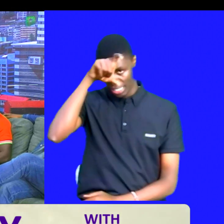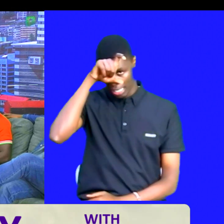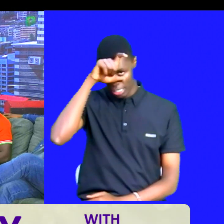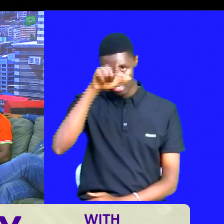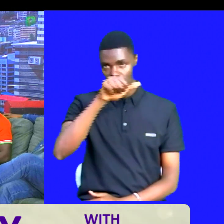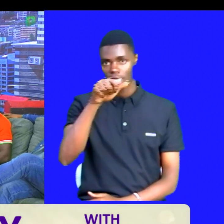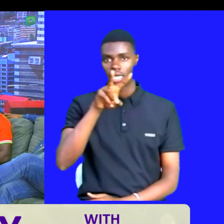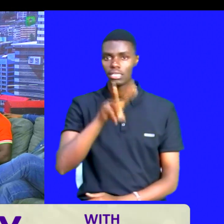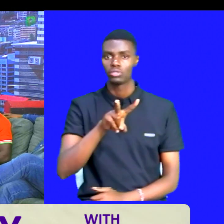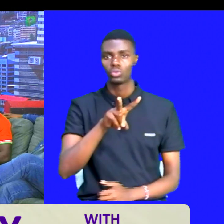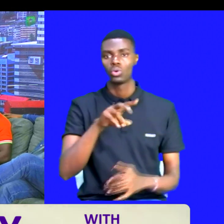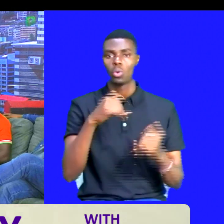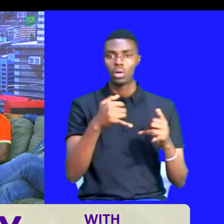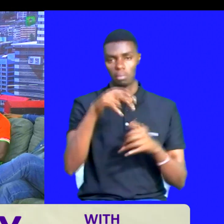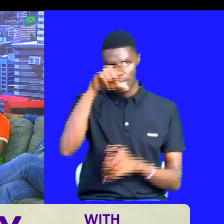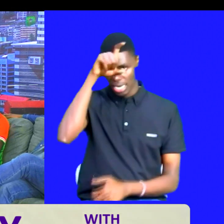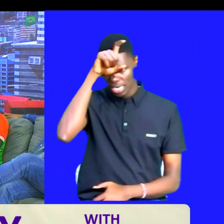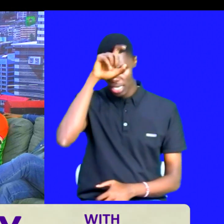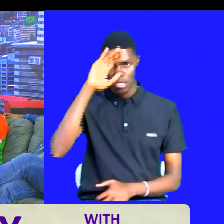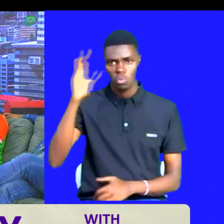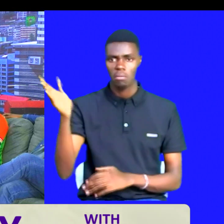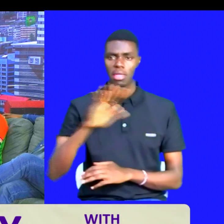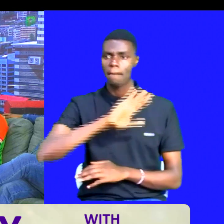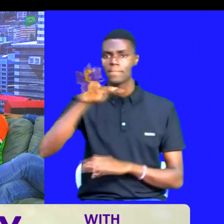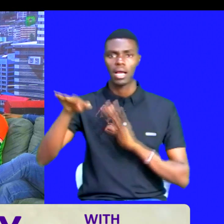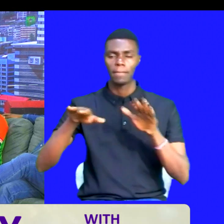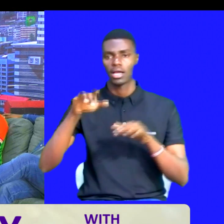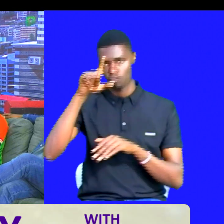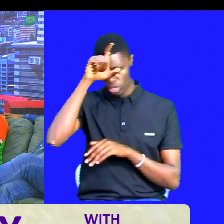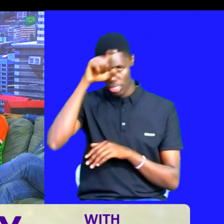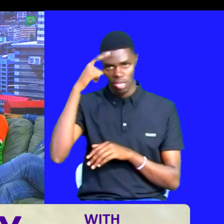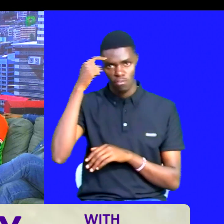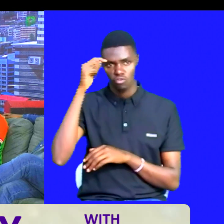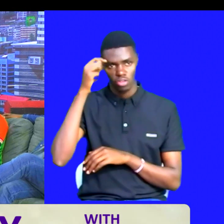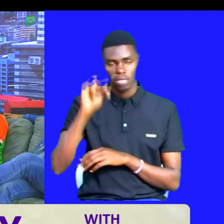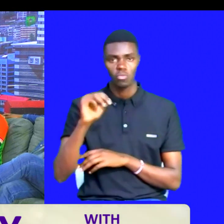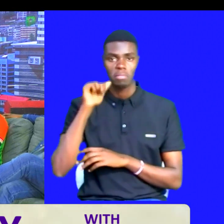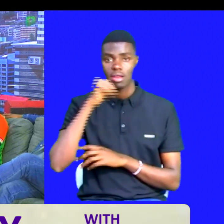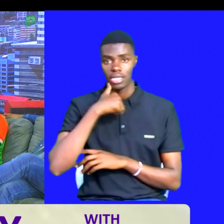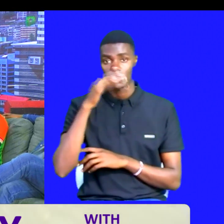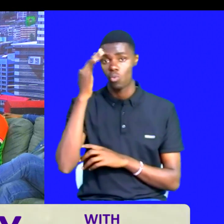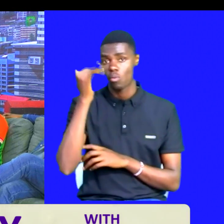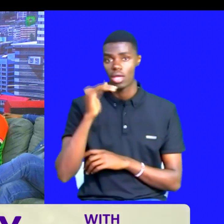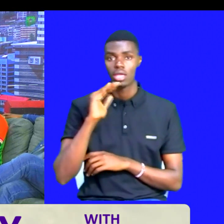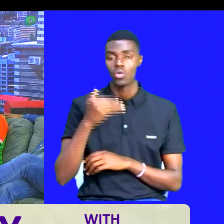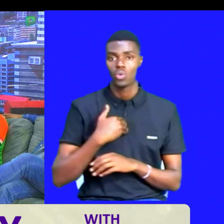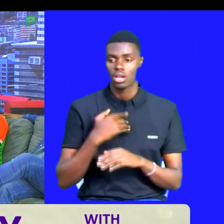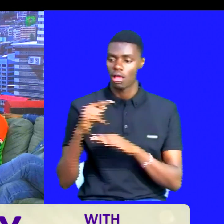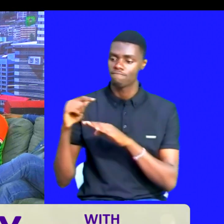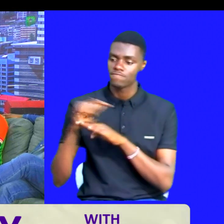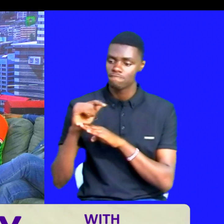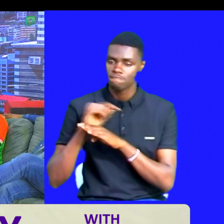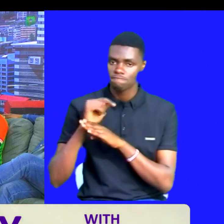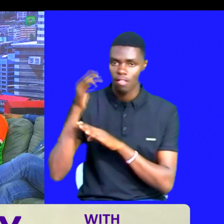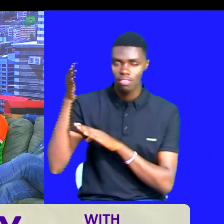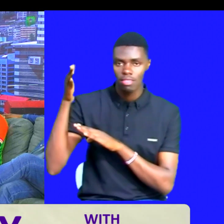other players who also play in Turkey. I think they will be going back to Turkey. Yes. So for them it will be nice, because they'll always be training and